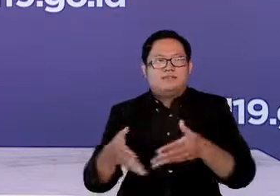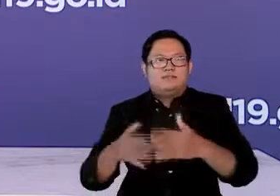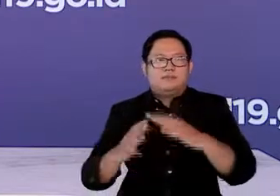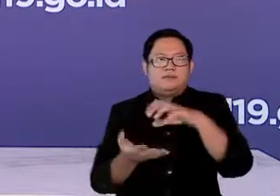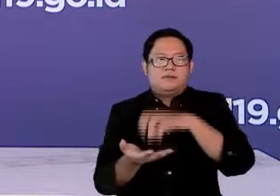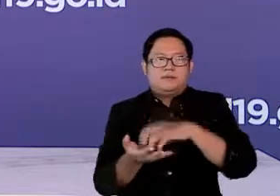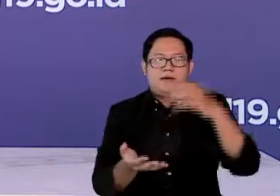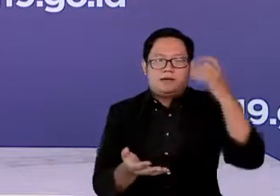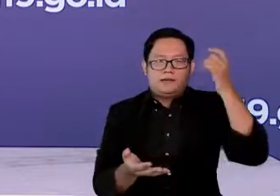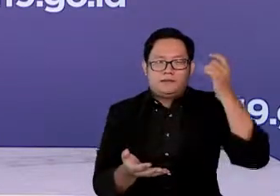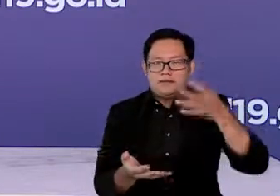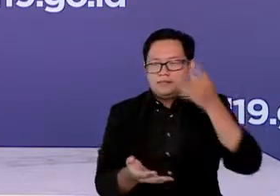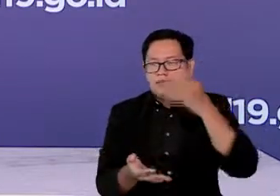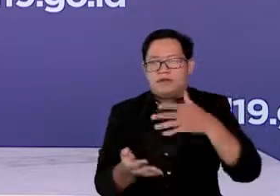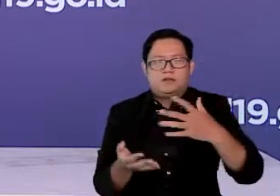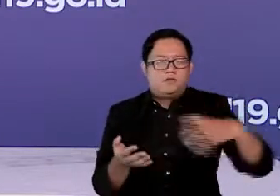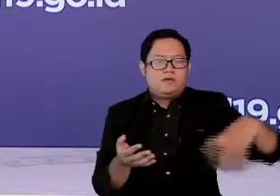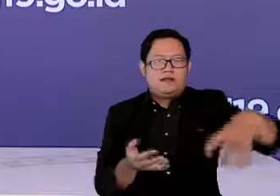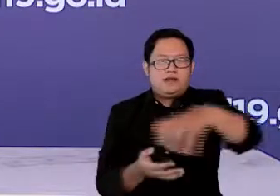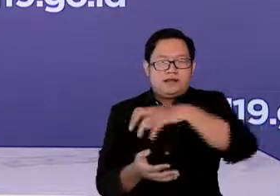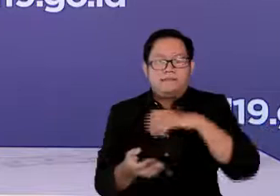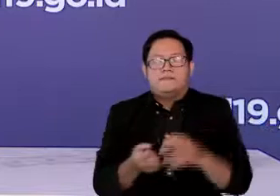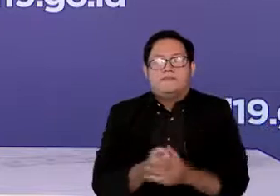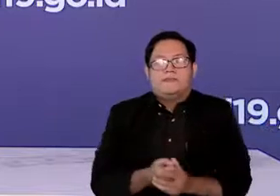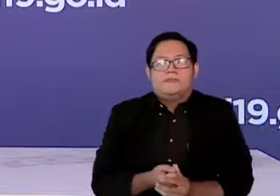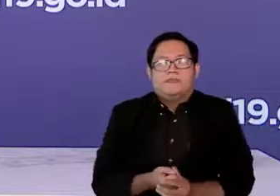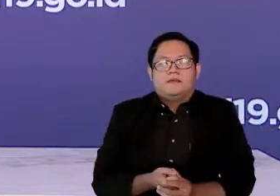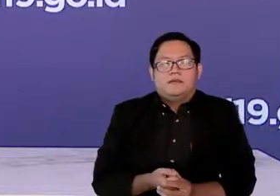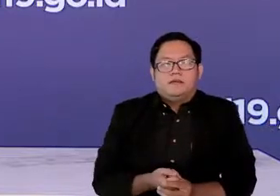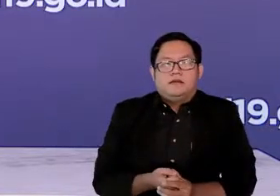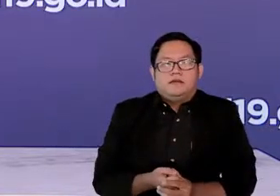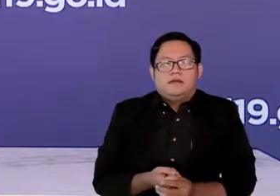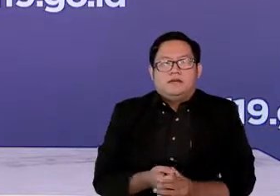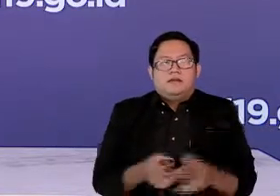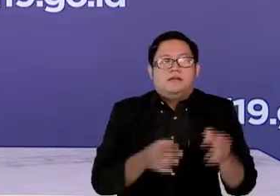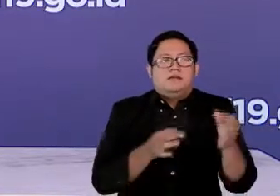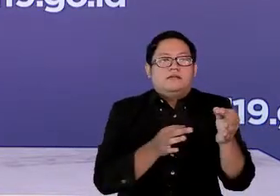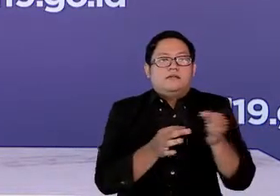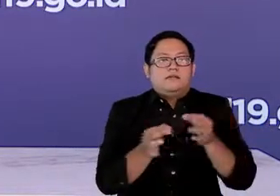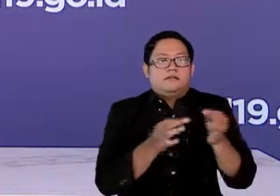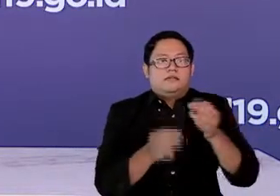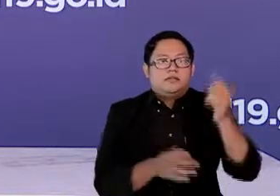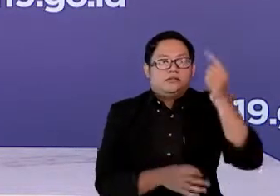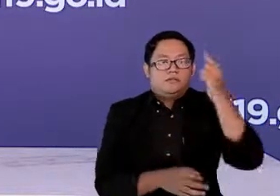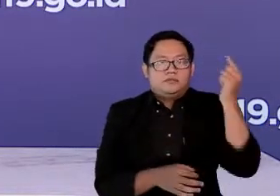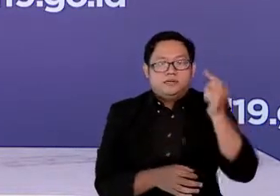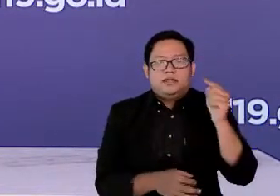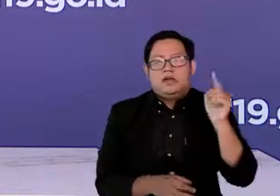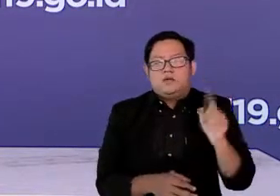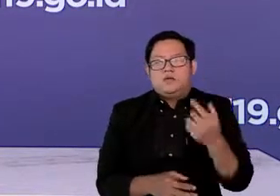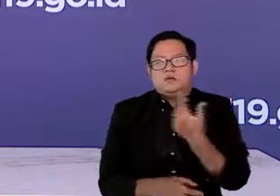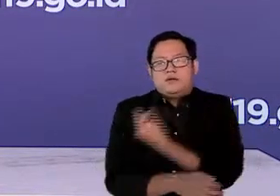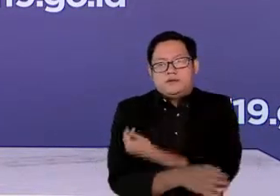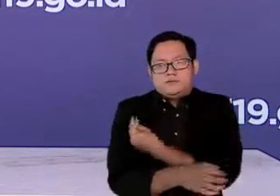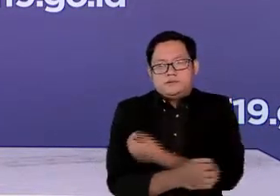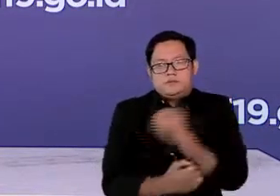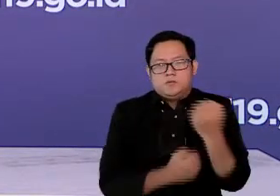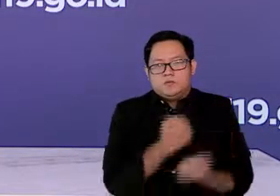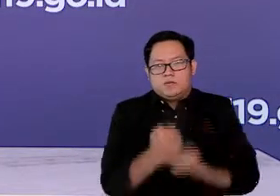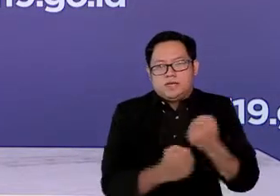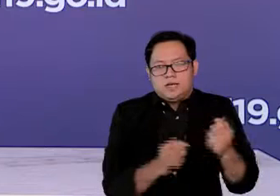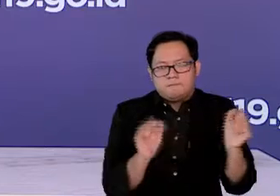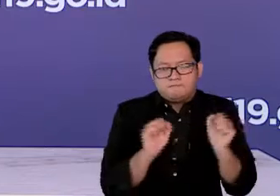in Indonesia. And also in public facilities, accelerating vaccination and continuing